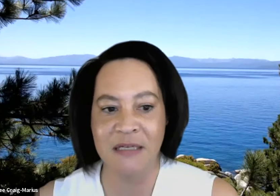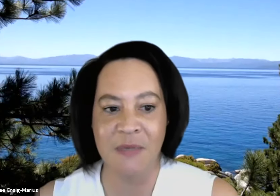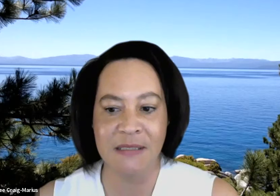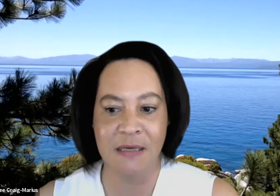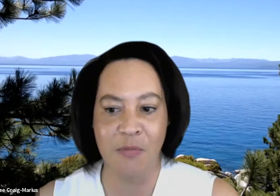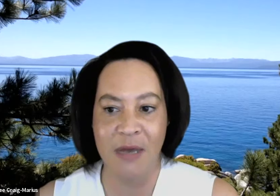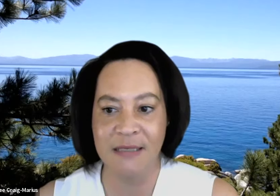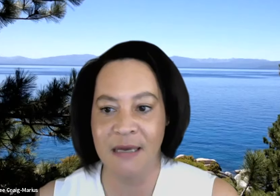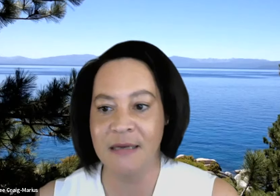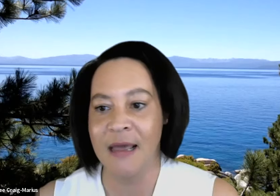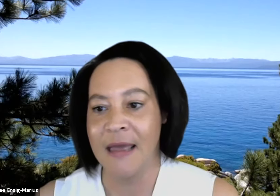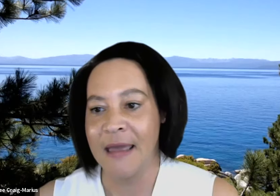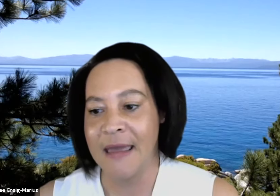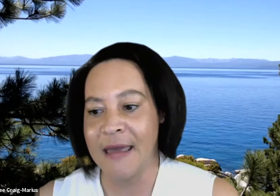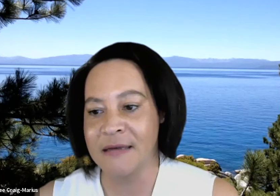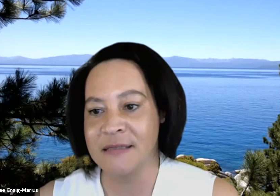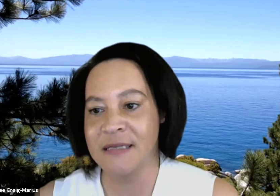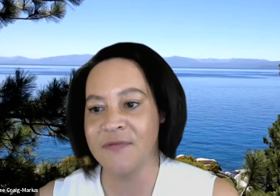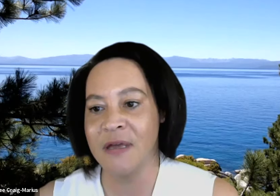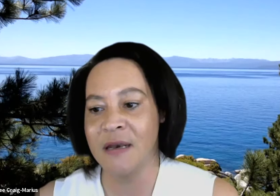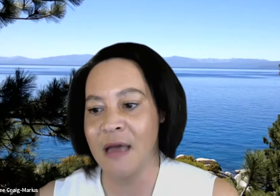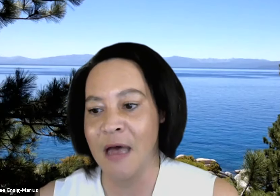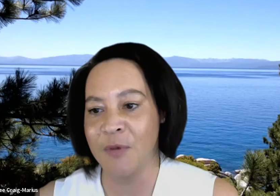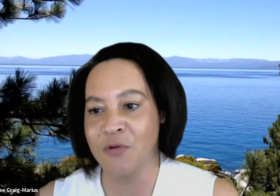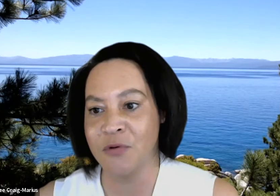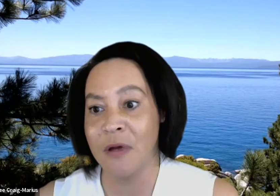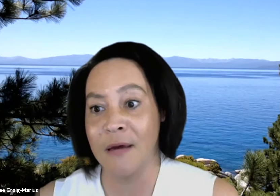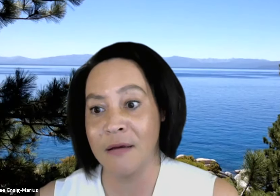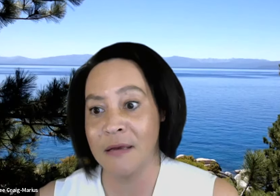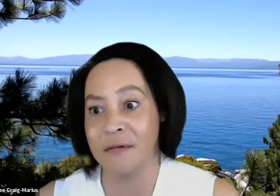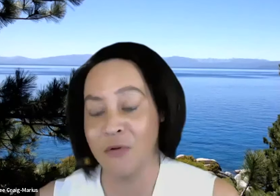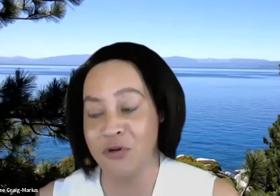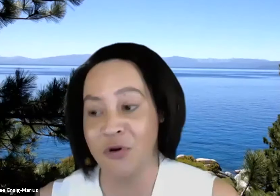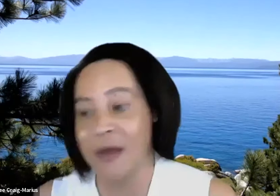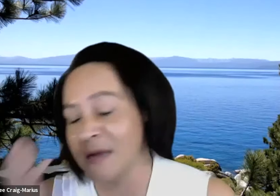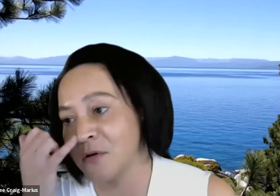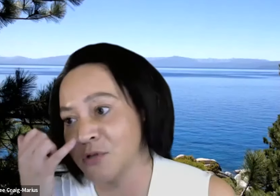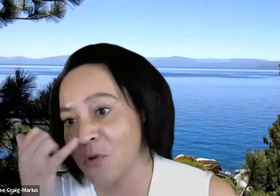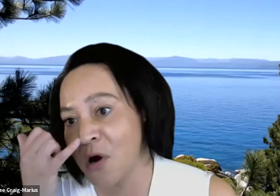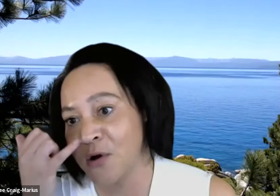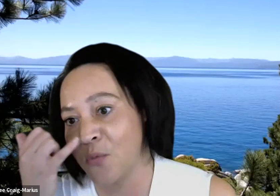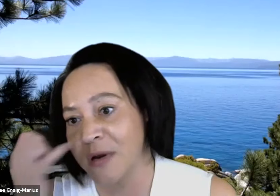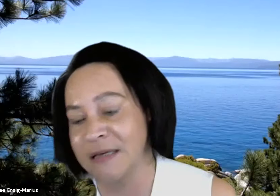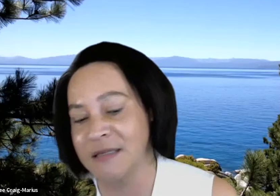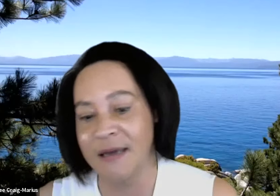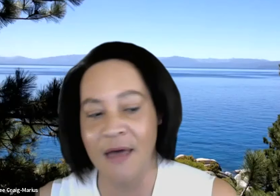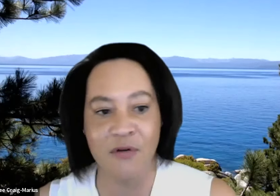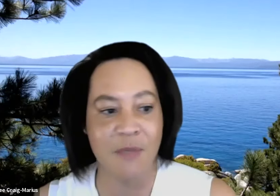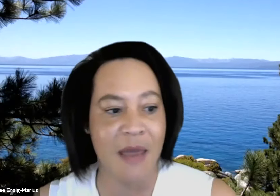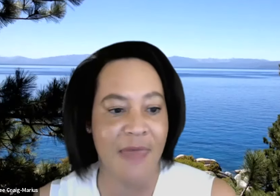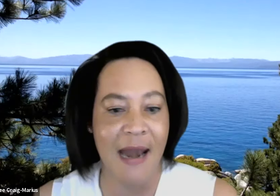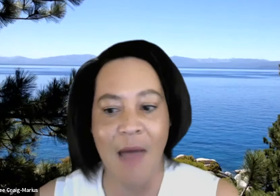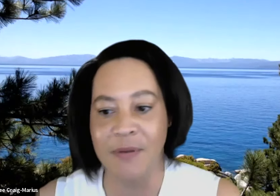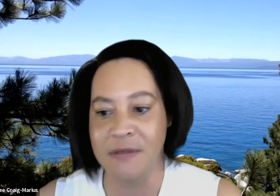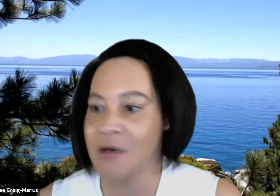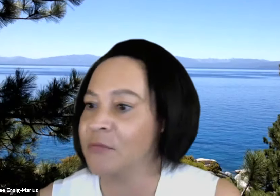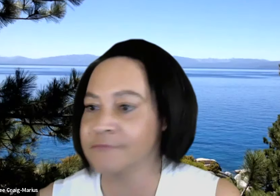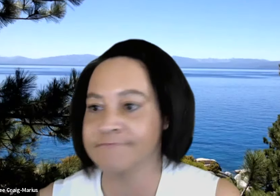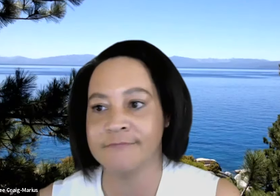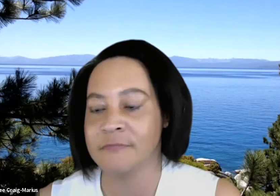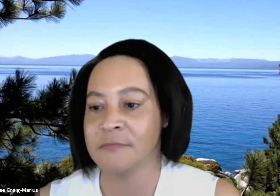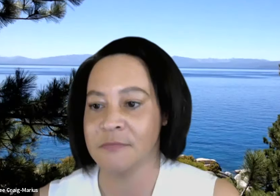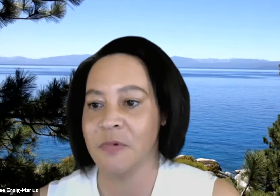Snyder, Academic Senate President, and Stephen Couder and Gerardo working together to make that happen.